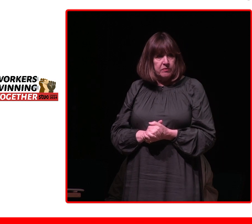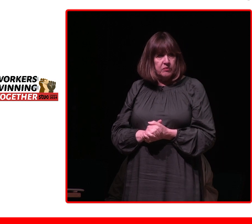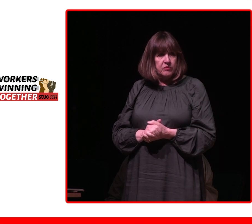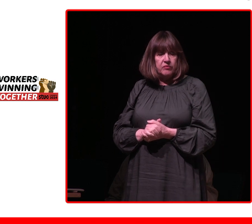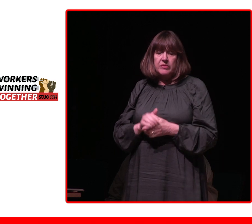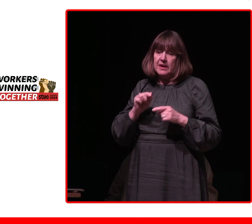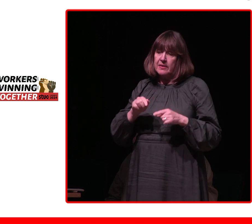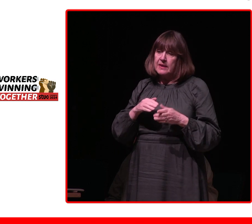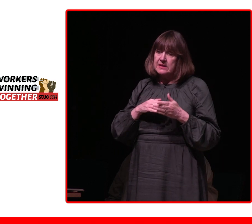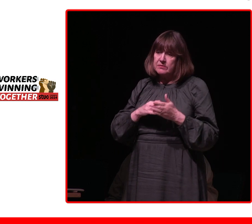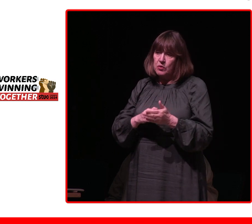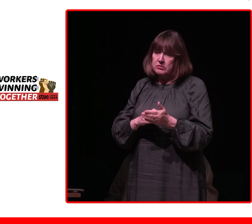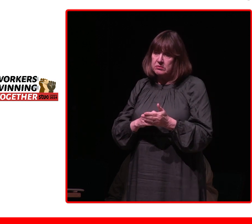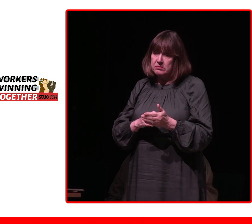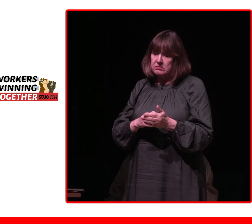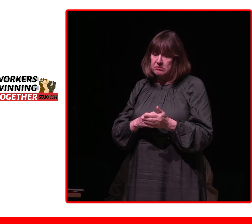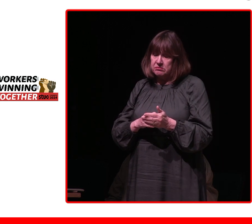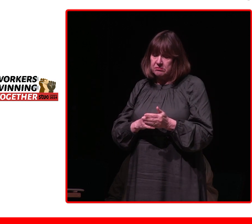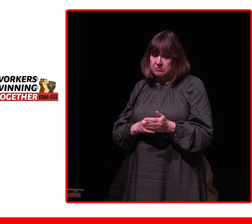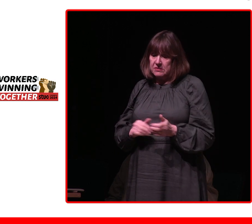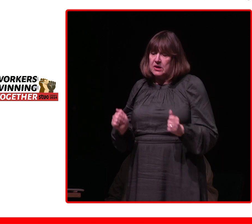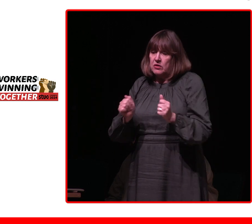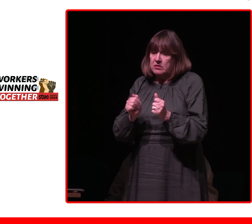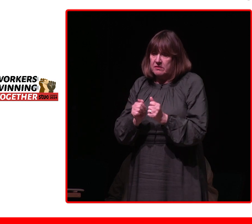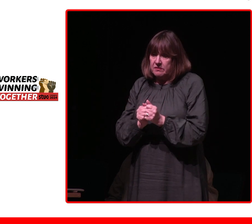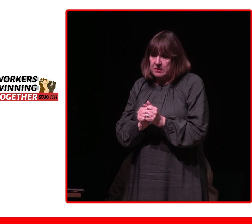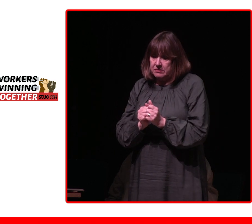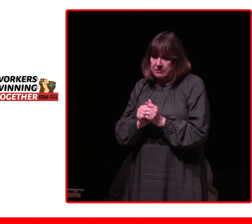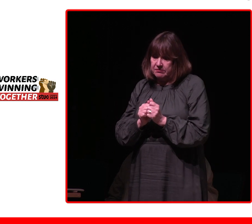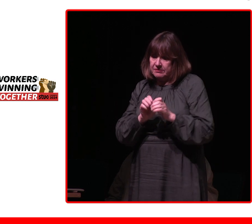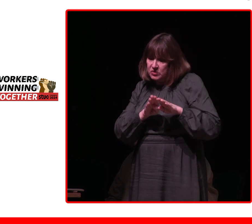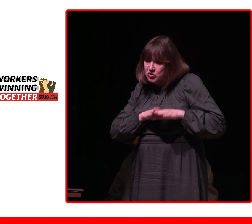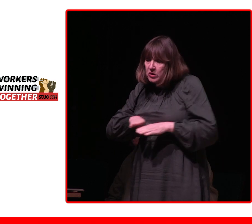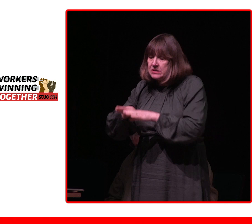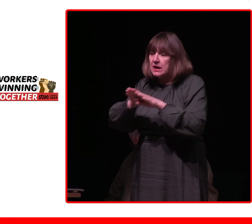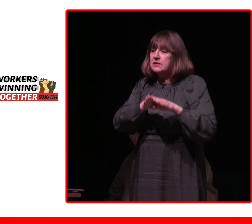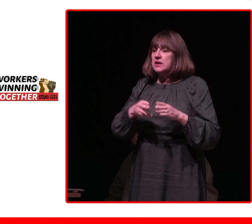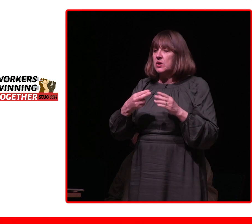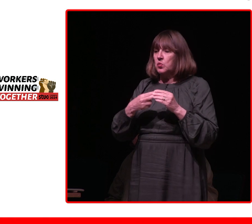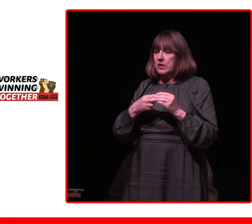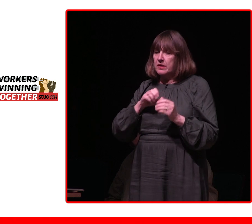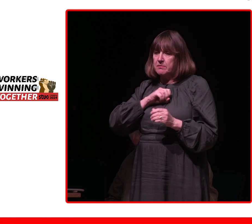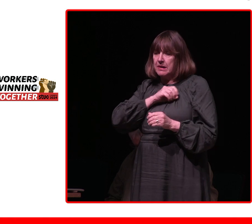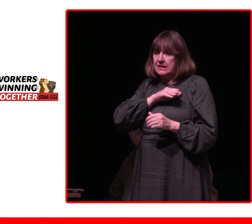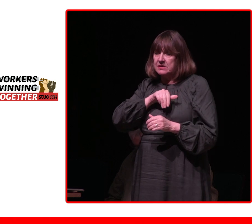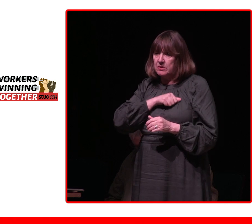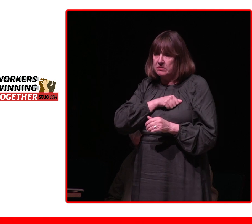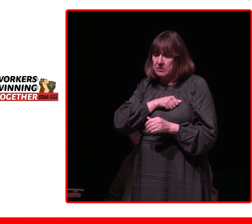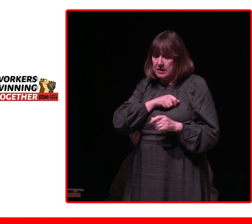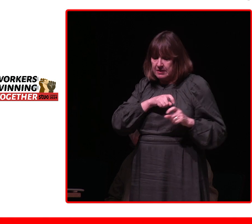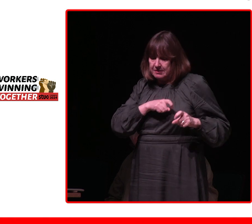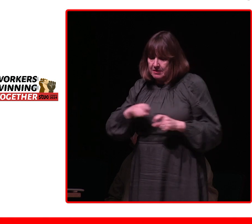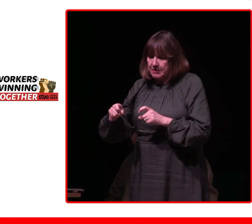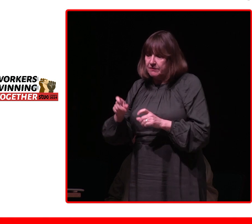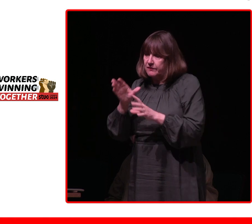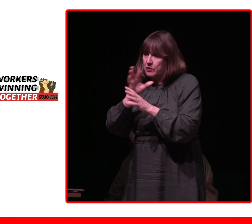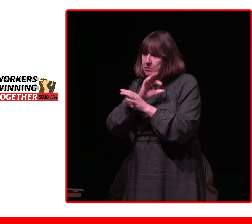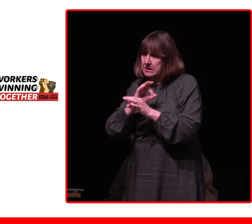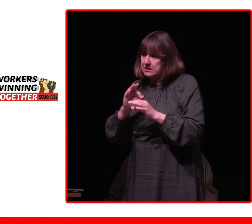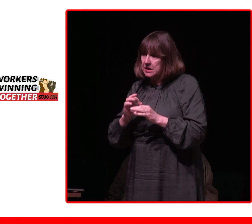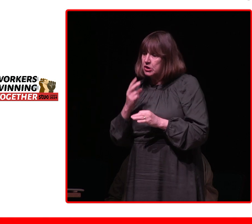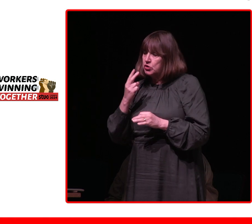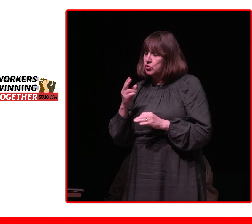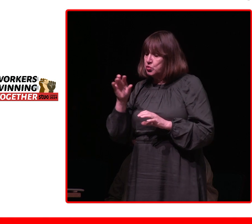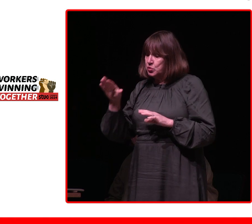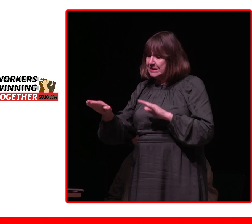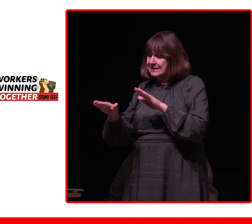This motion reaffirms the STUC's solidarity to Palestine and the commitment to peace and a two-state solution.